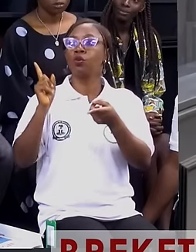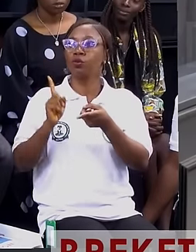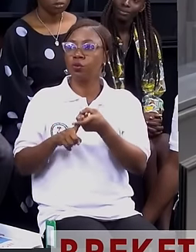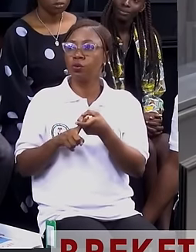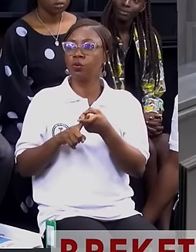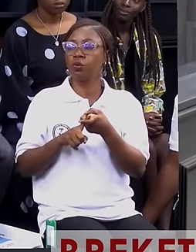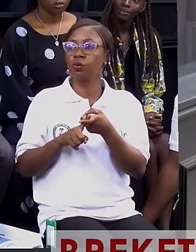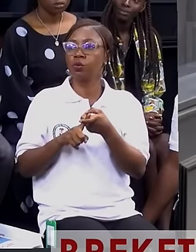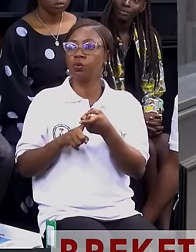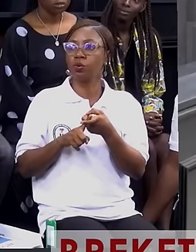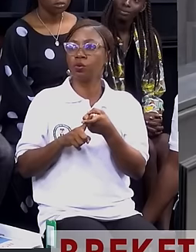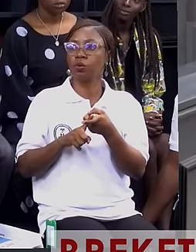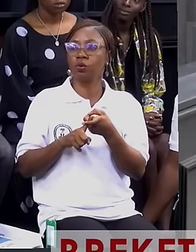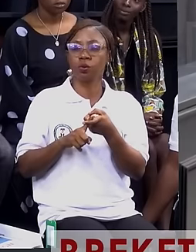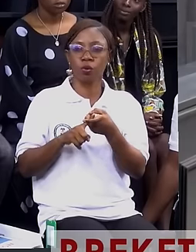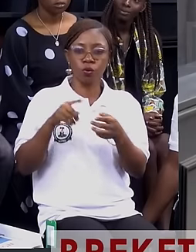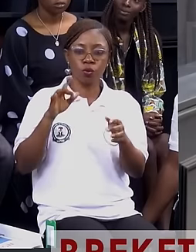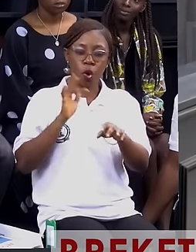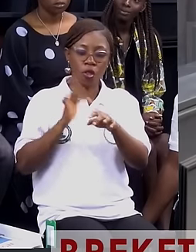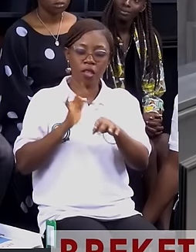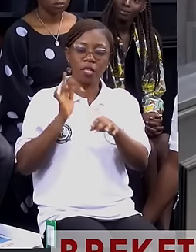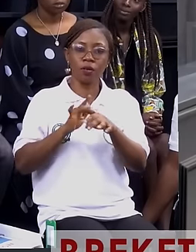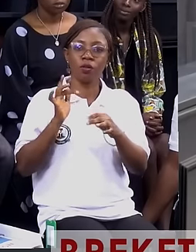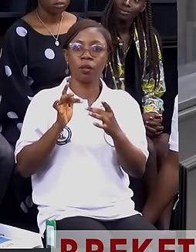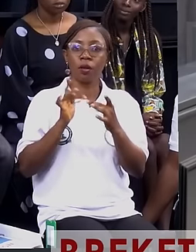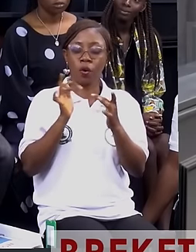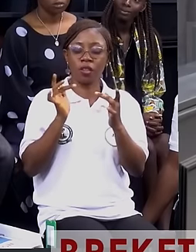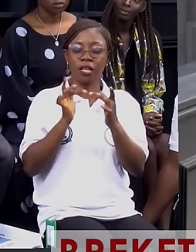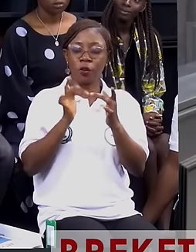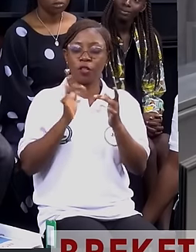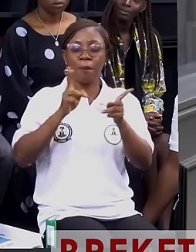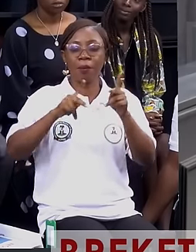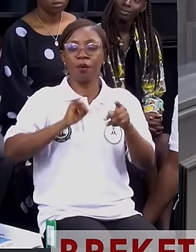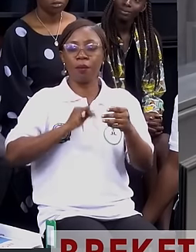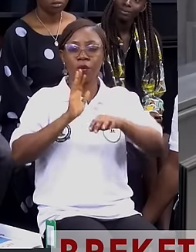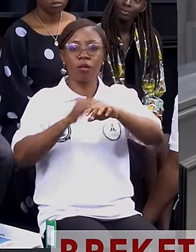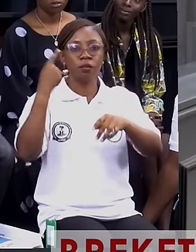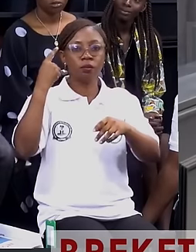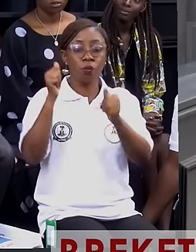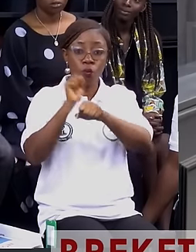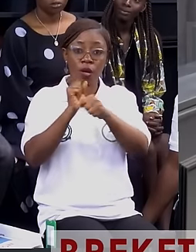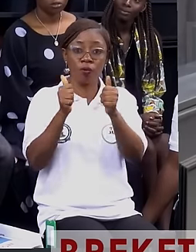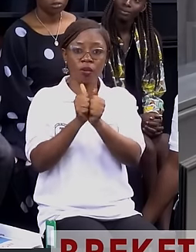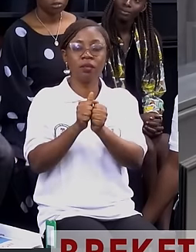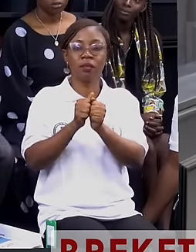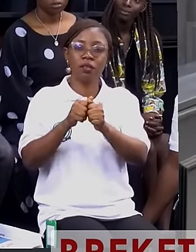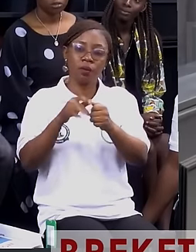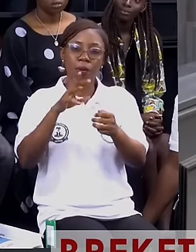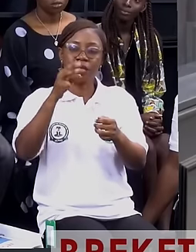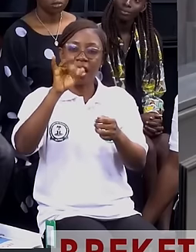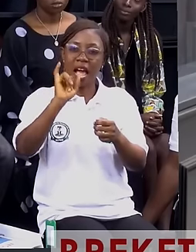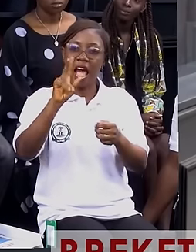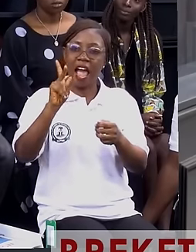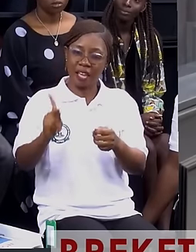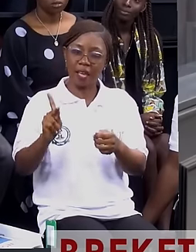the phone is then. I said, they should go to contact. I said, the people I'm working for, I said, check on Mr. Ike. They scrolled. We now saw